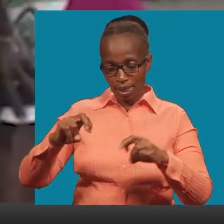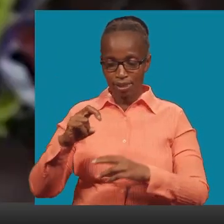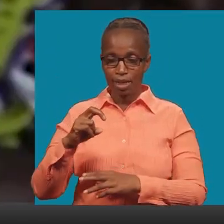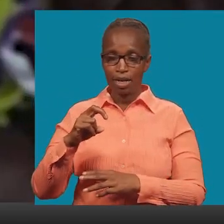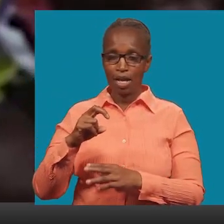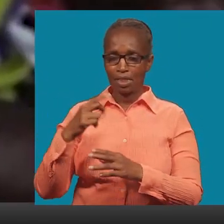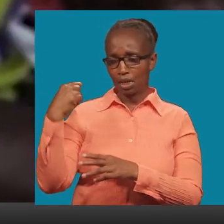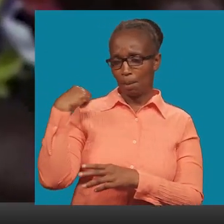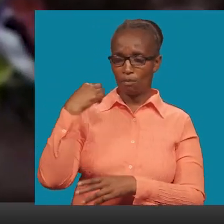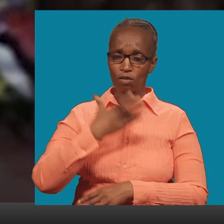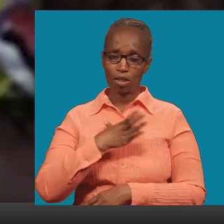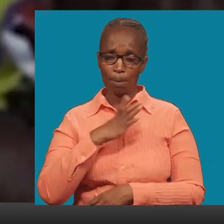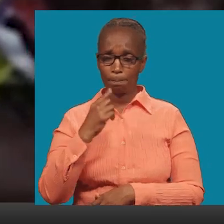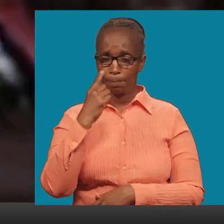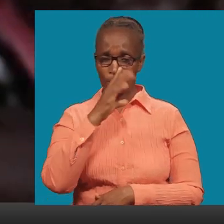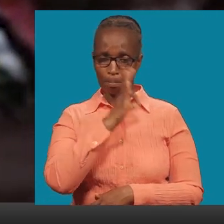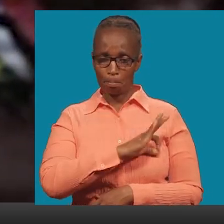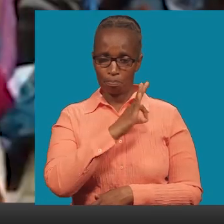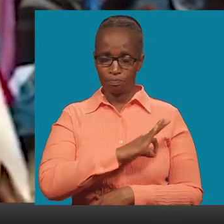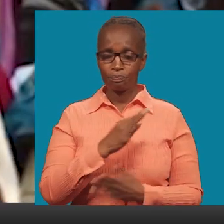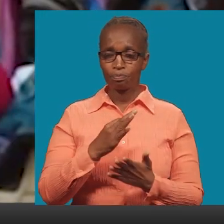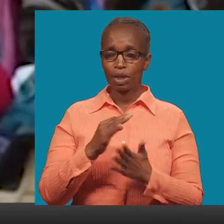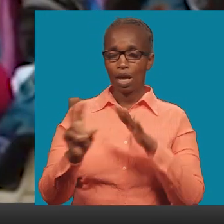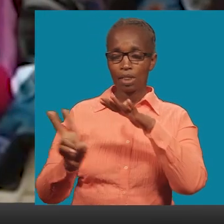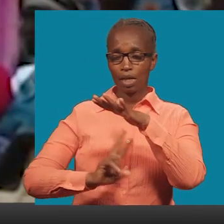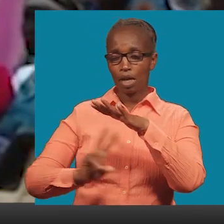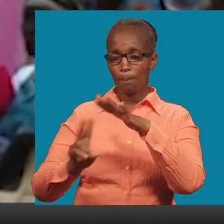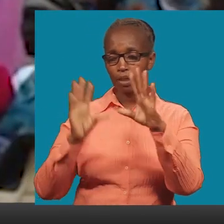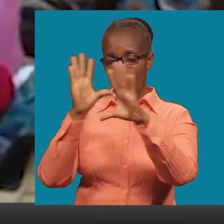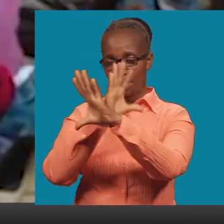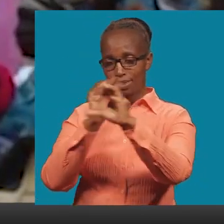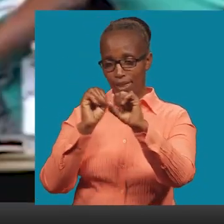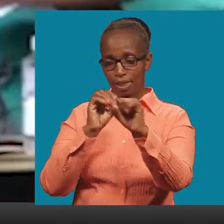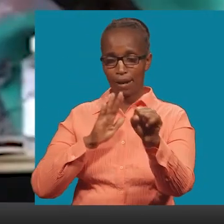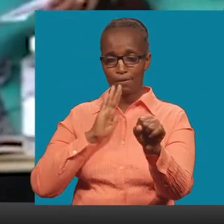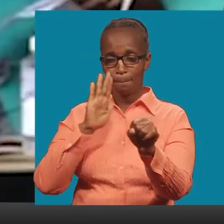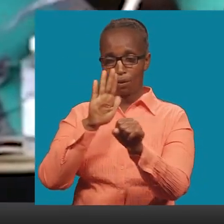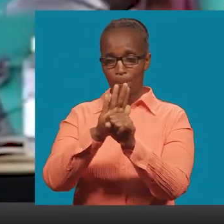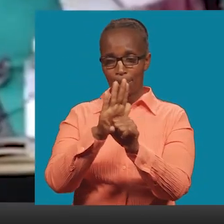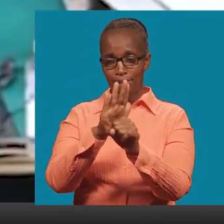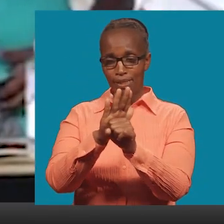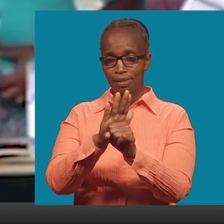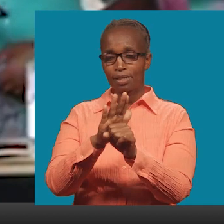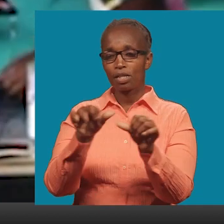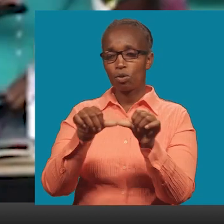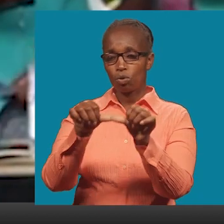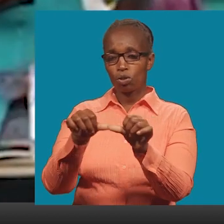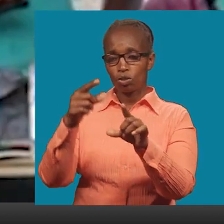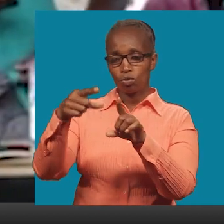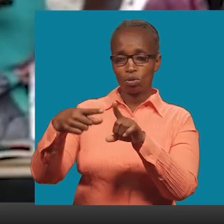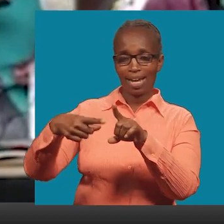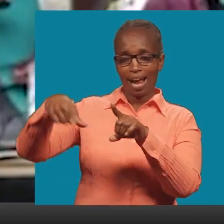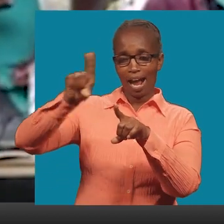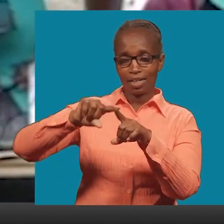hasa wasiojiweza katika jamii, Naibu Rais Rigathi Gachagua ameahidi kuwa watongeza pendekezo lile